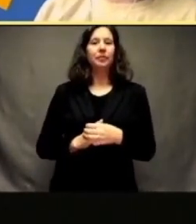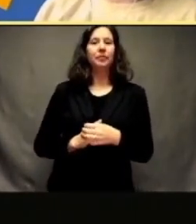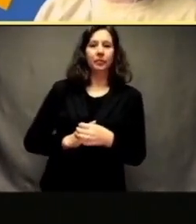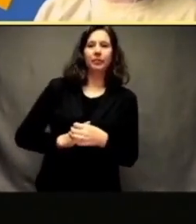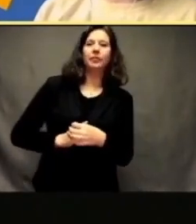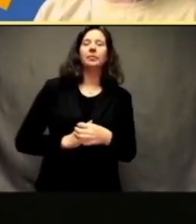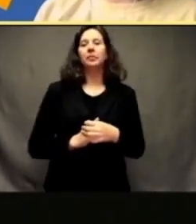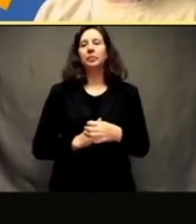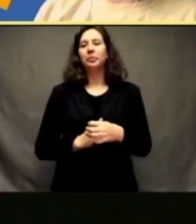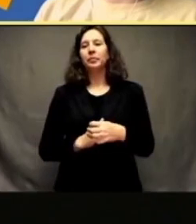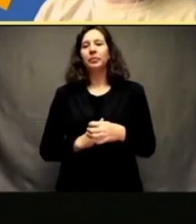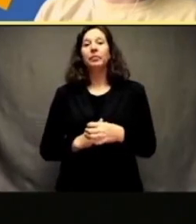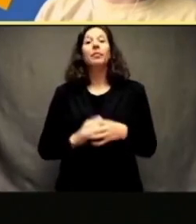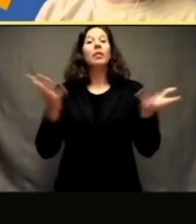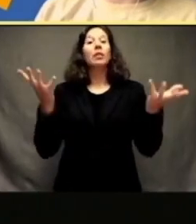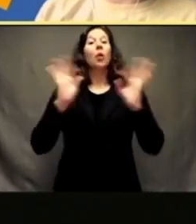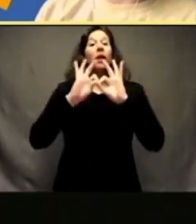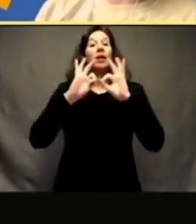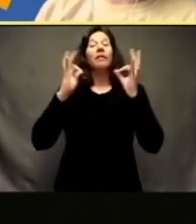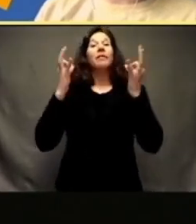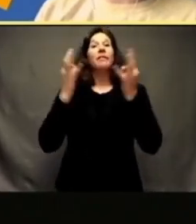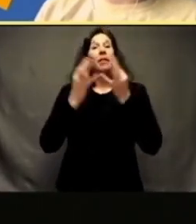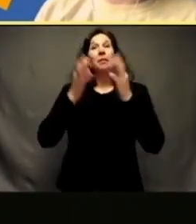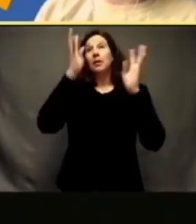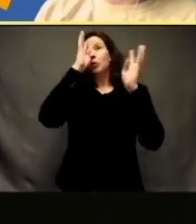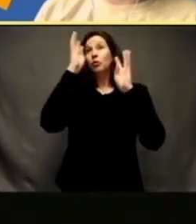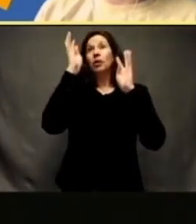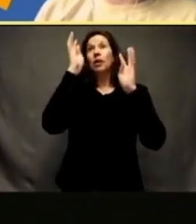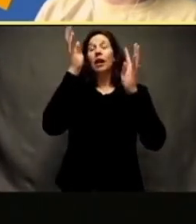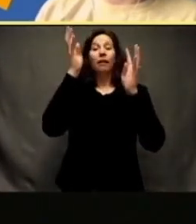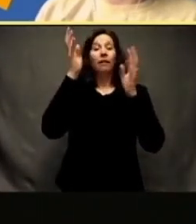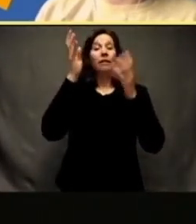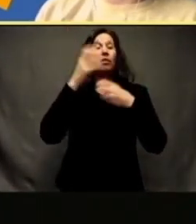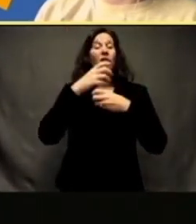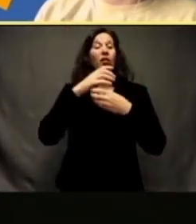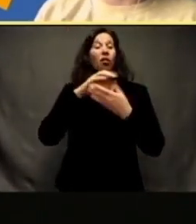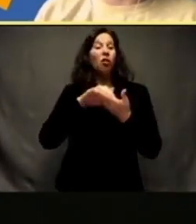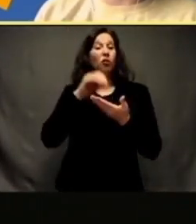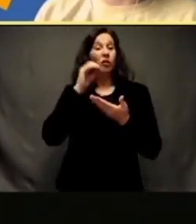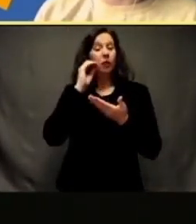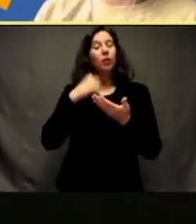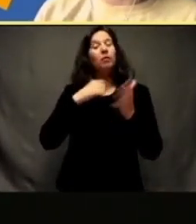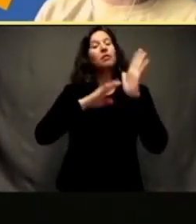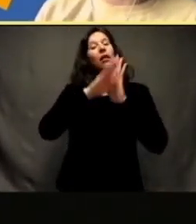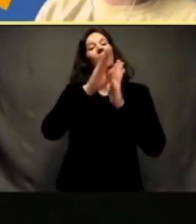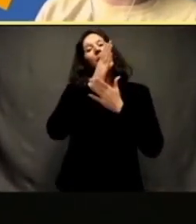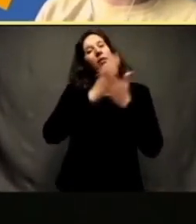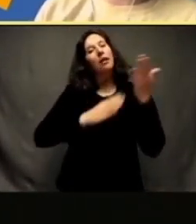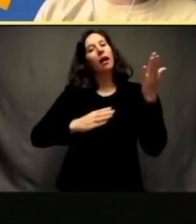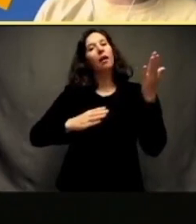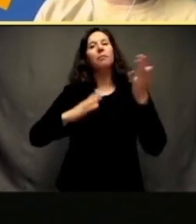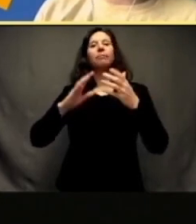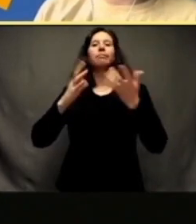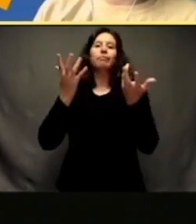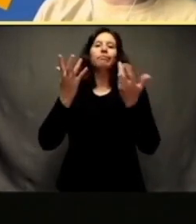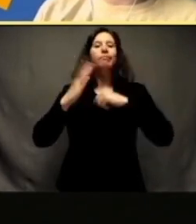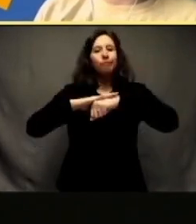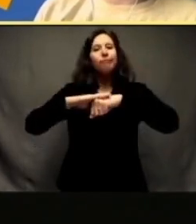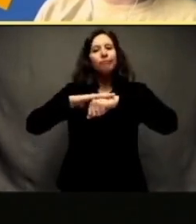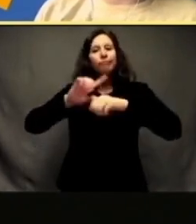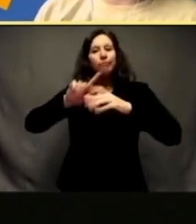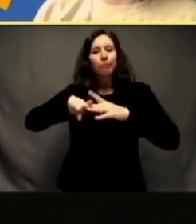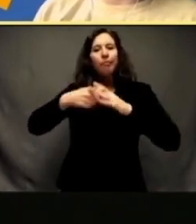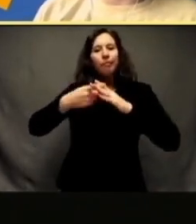So in family creative learning, we have developed some facilitating fundamentals, and that